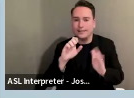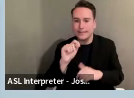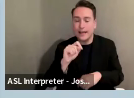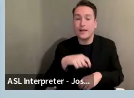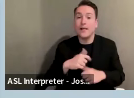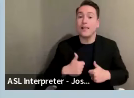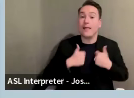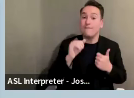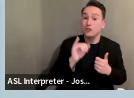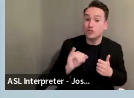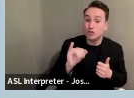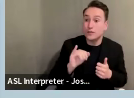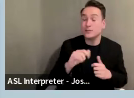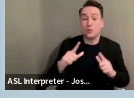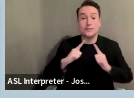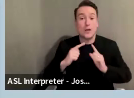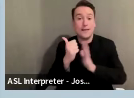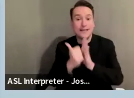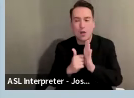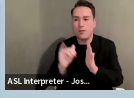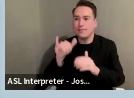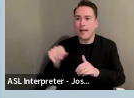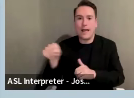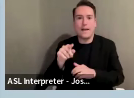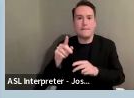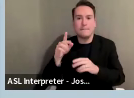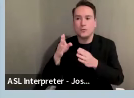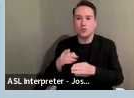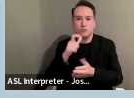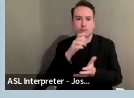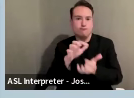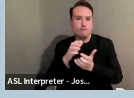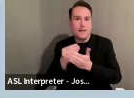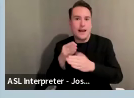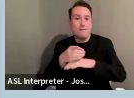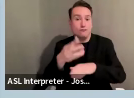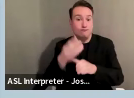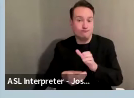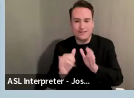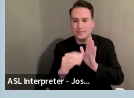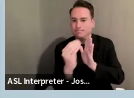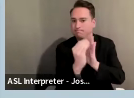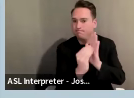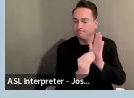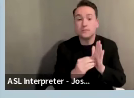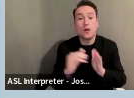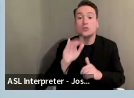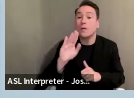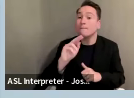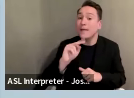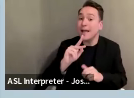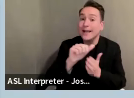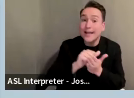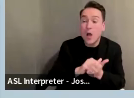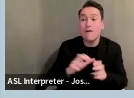put a beneficiary on those types of assets. Even with some bank accounts, we can, or investment accounts, we can put